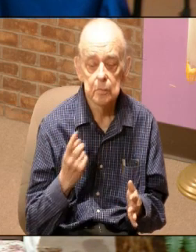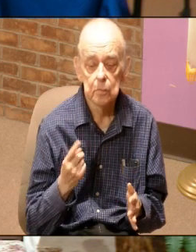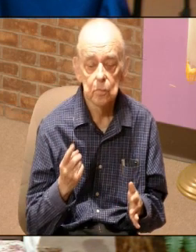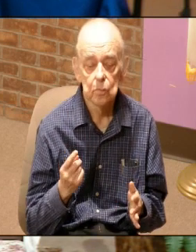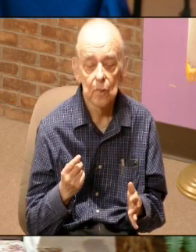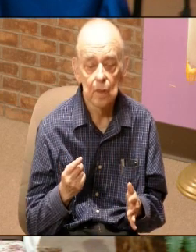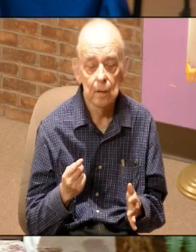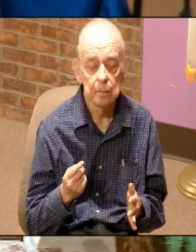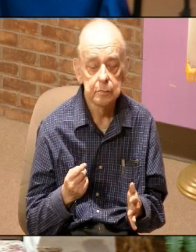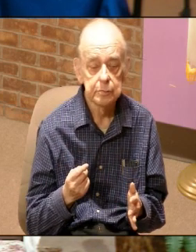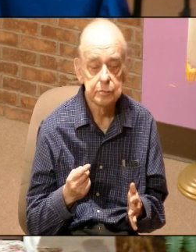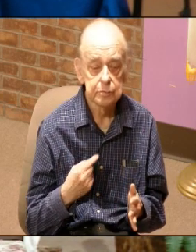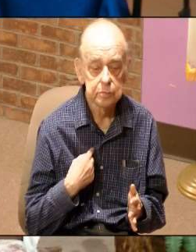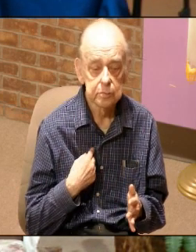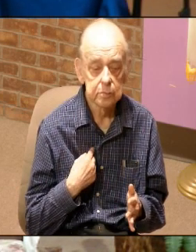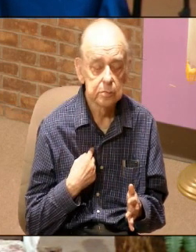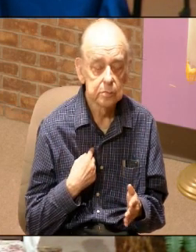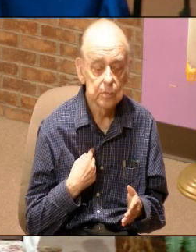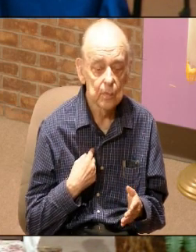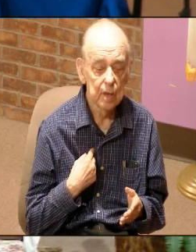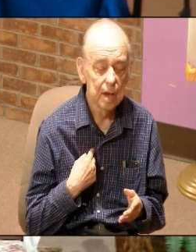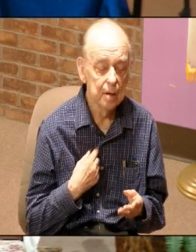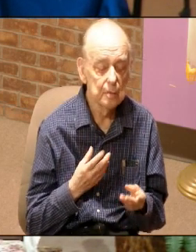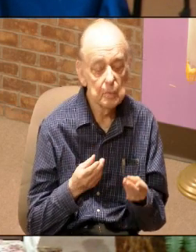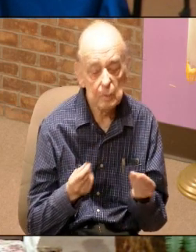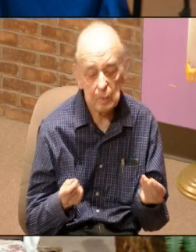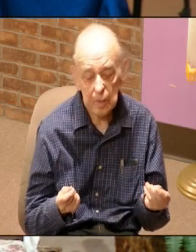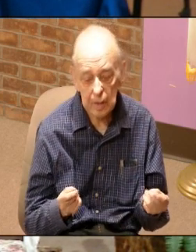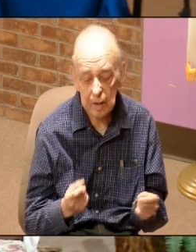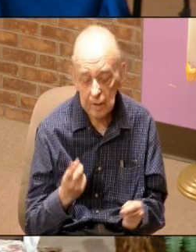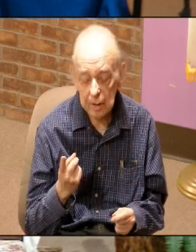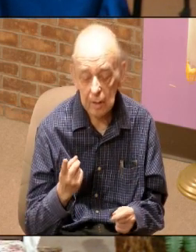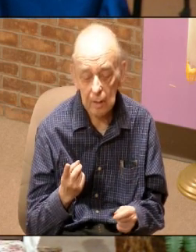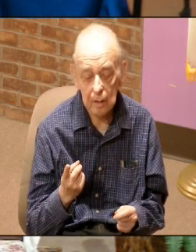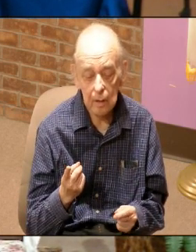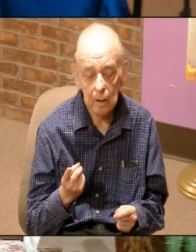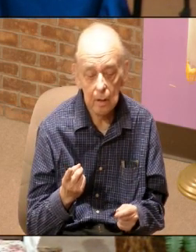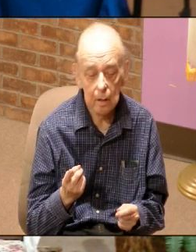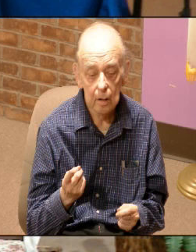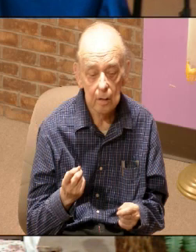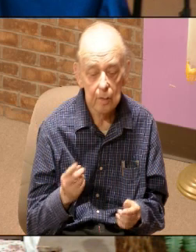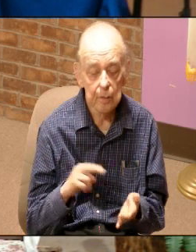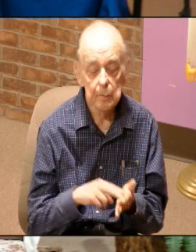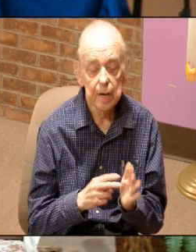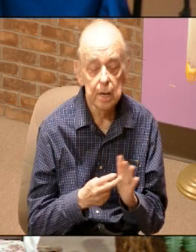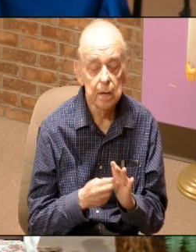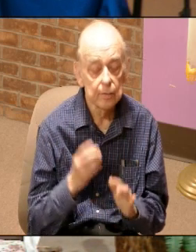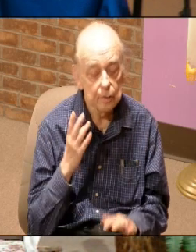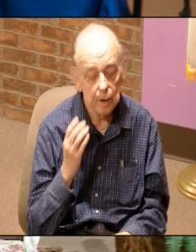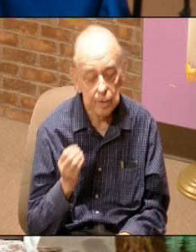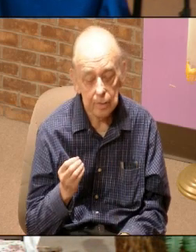we've kind of watered down an understanding really of what grace is.